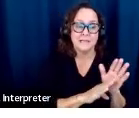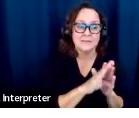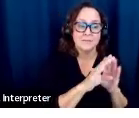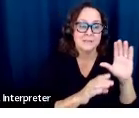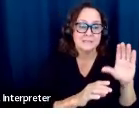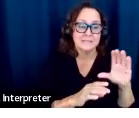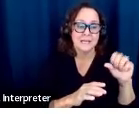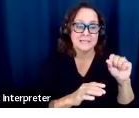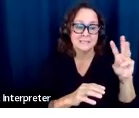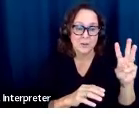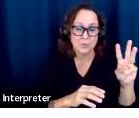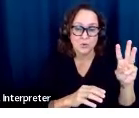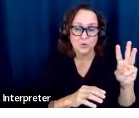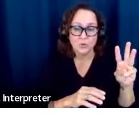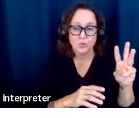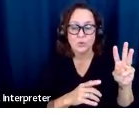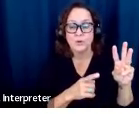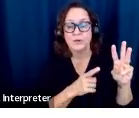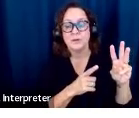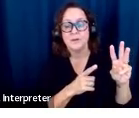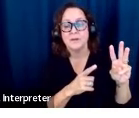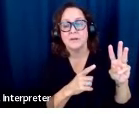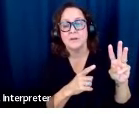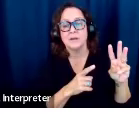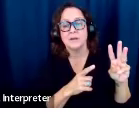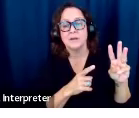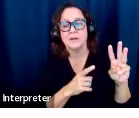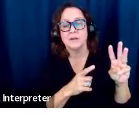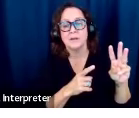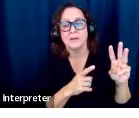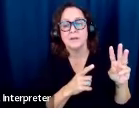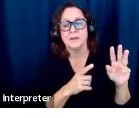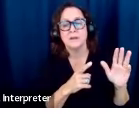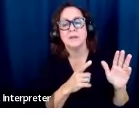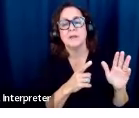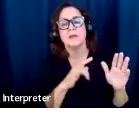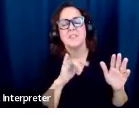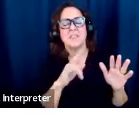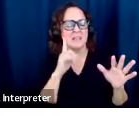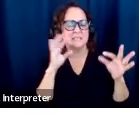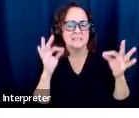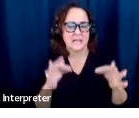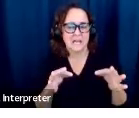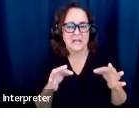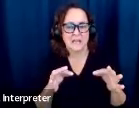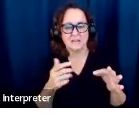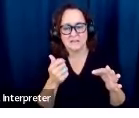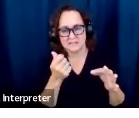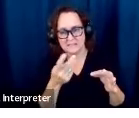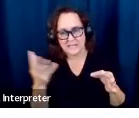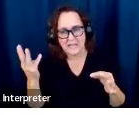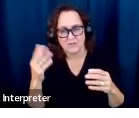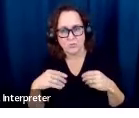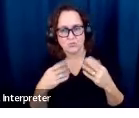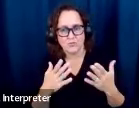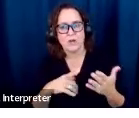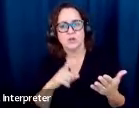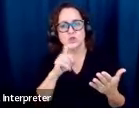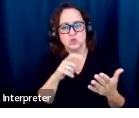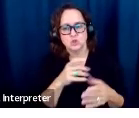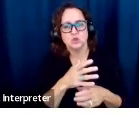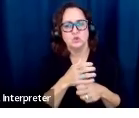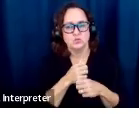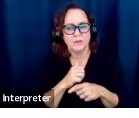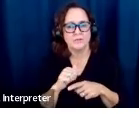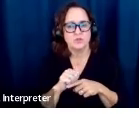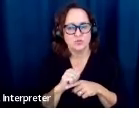maybe additional support for participants and their providers might be needed, it was decided that a number of providers ought to be receiving